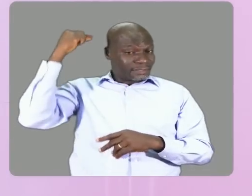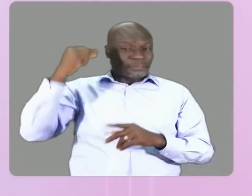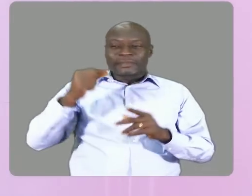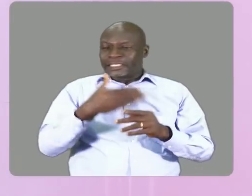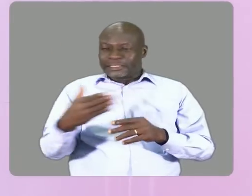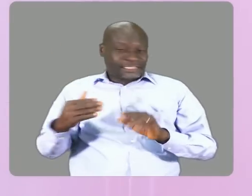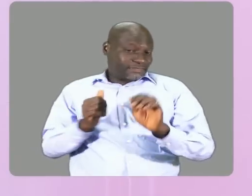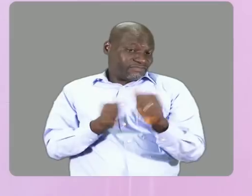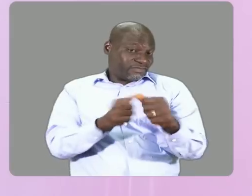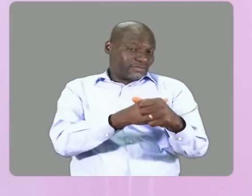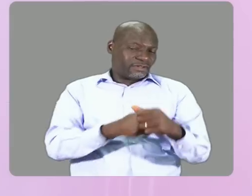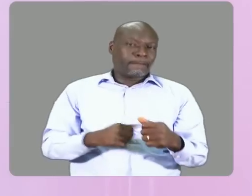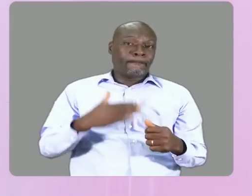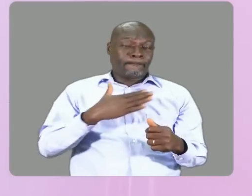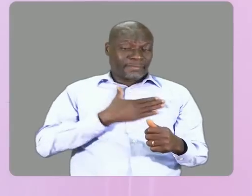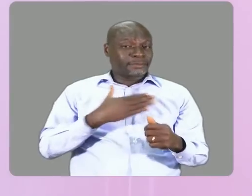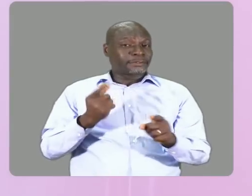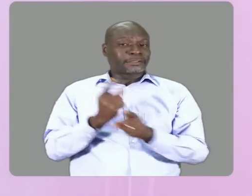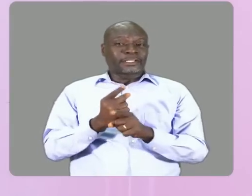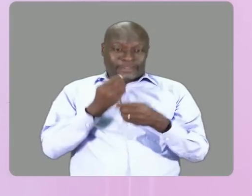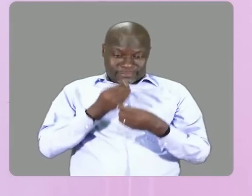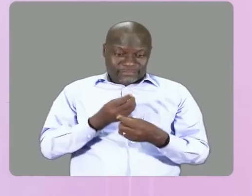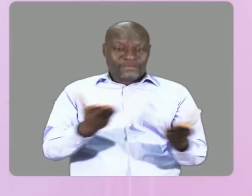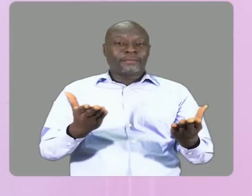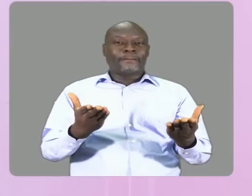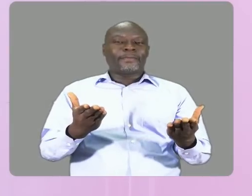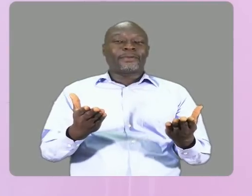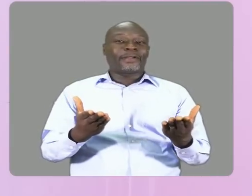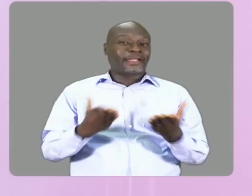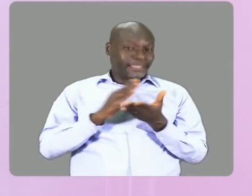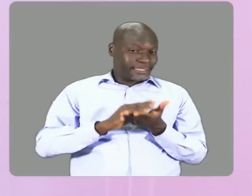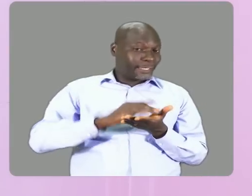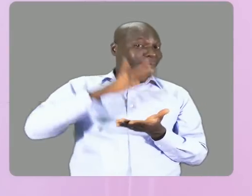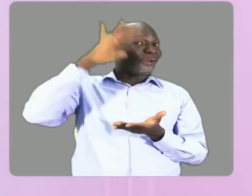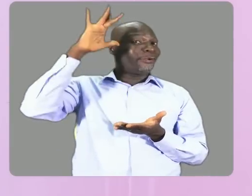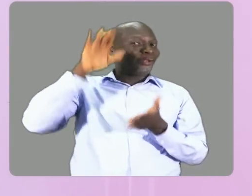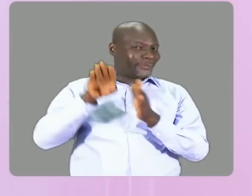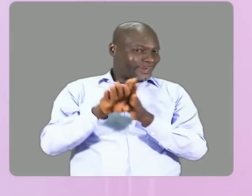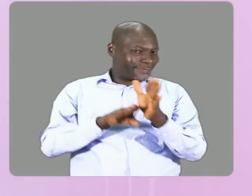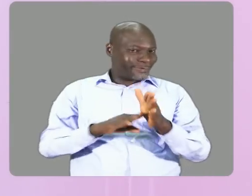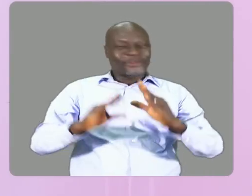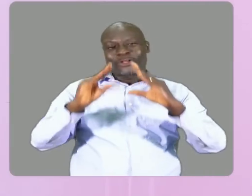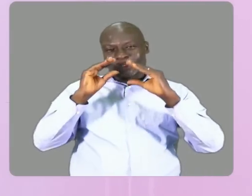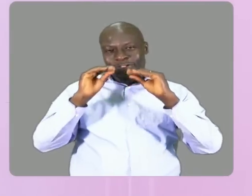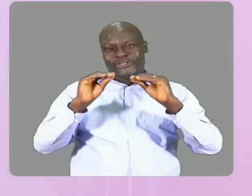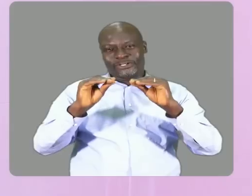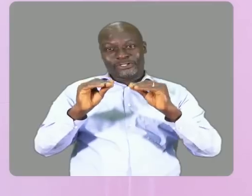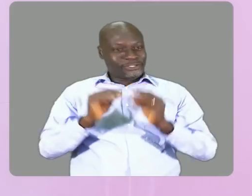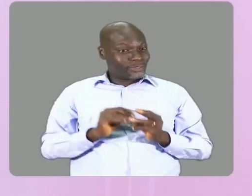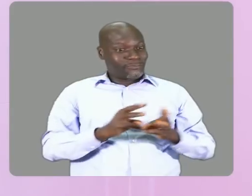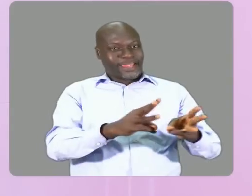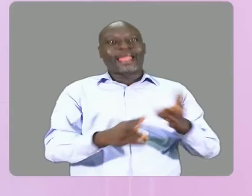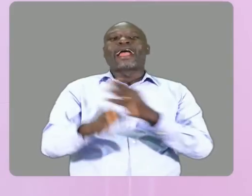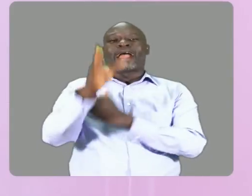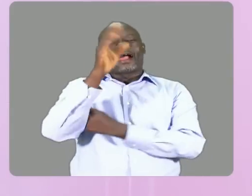Amon. Namatro Okwampa. The glorious Bible no etrayen. So Yankopon enam so at the bo